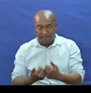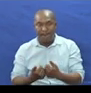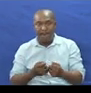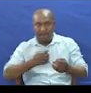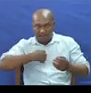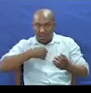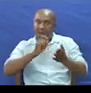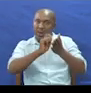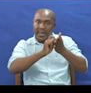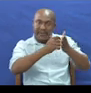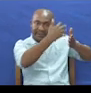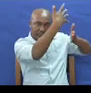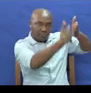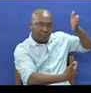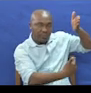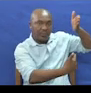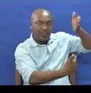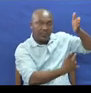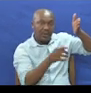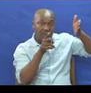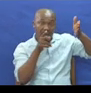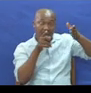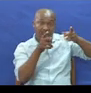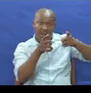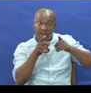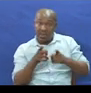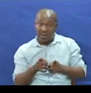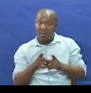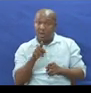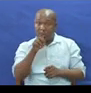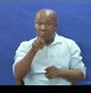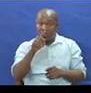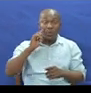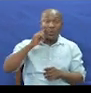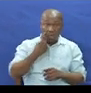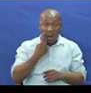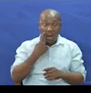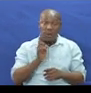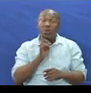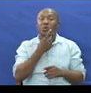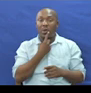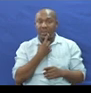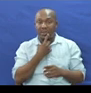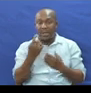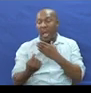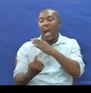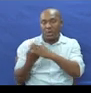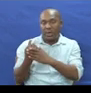I will write the questions and then try to answer them according to the